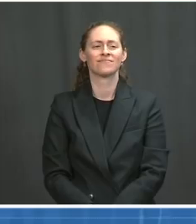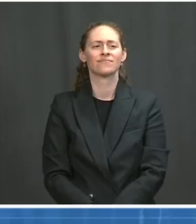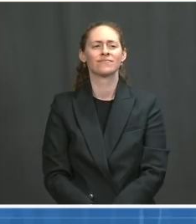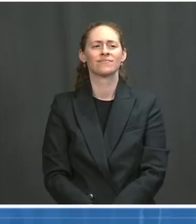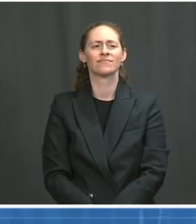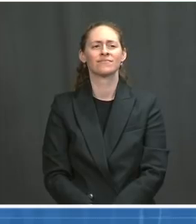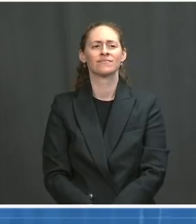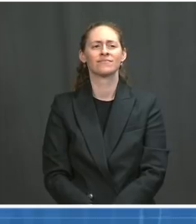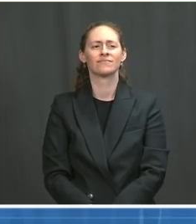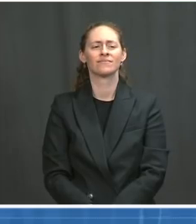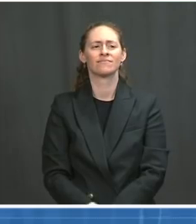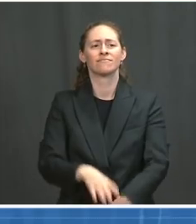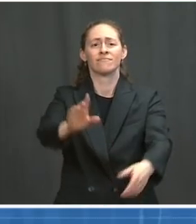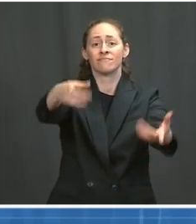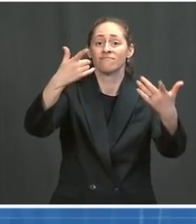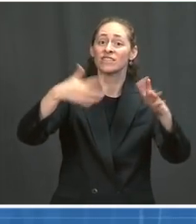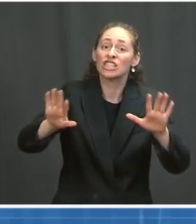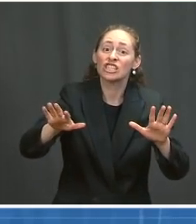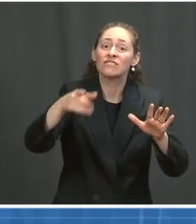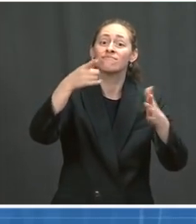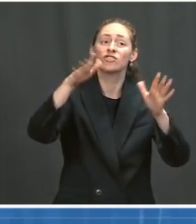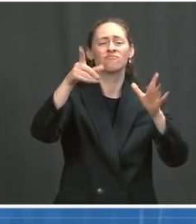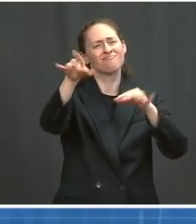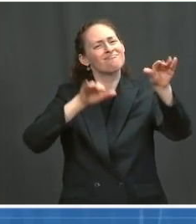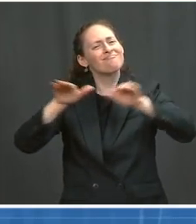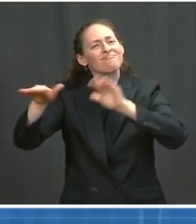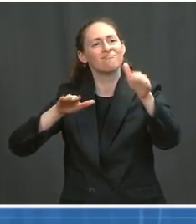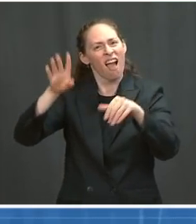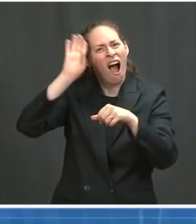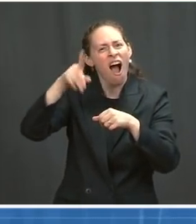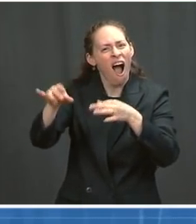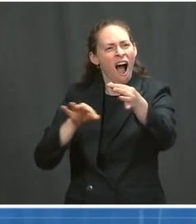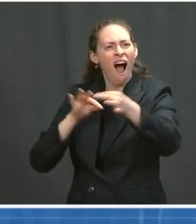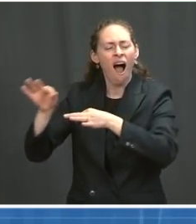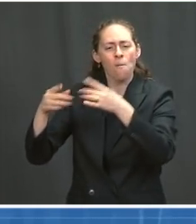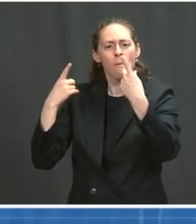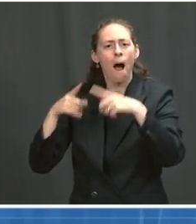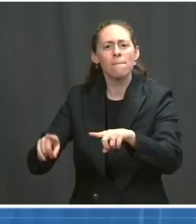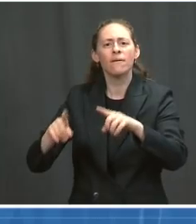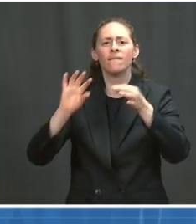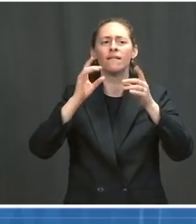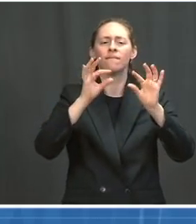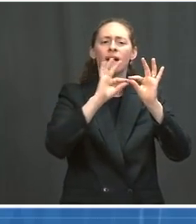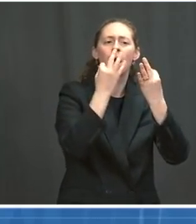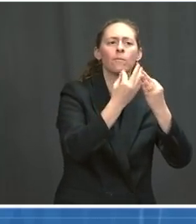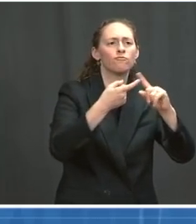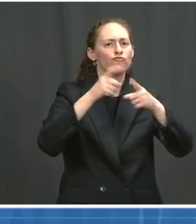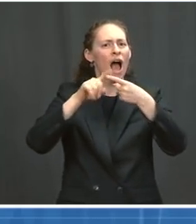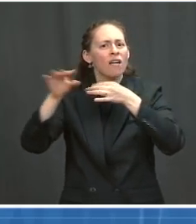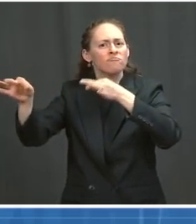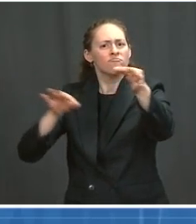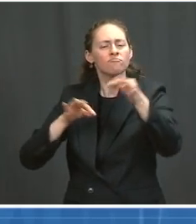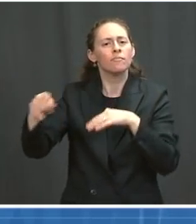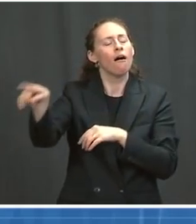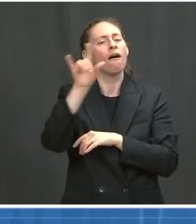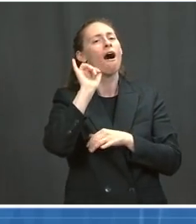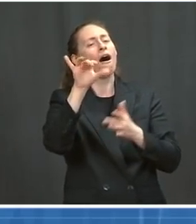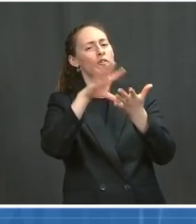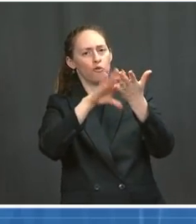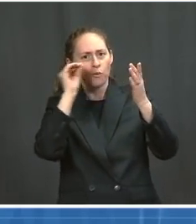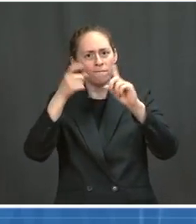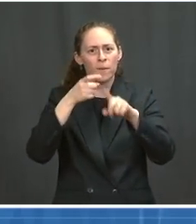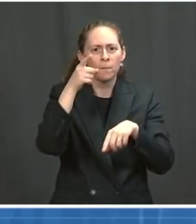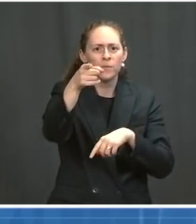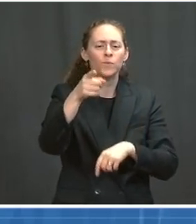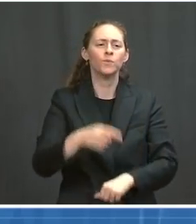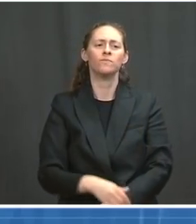encourage your family, friends, and neighbors to get vaccinated. If you haven't gotten your shot yet and have